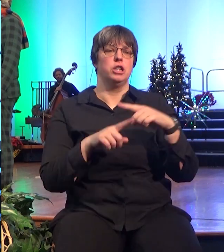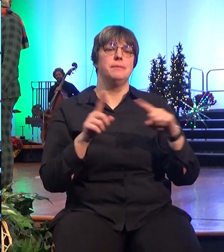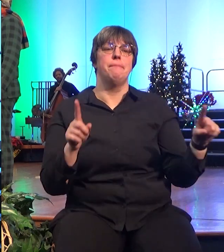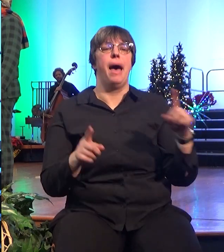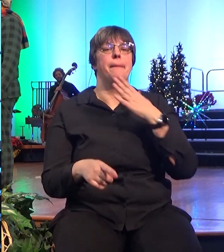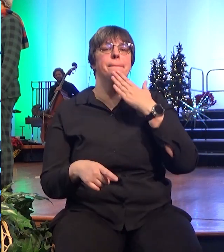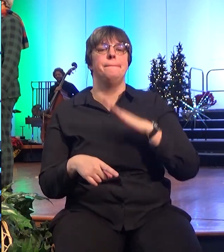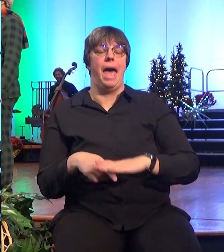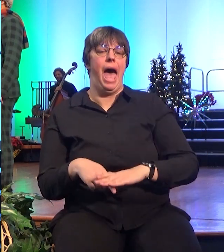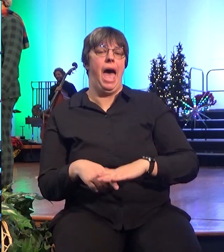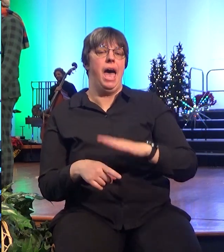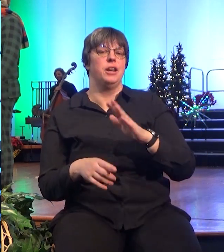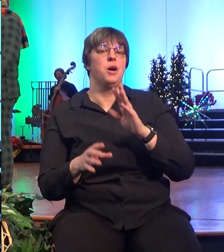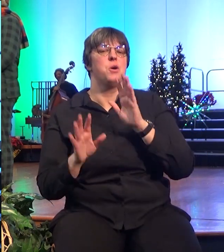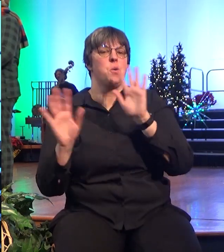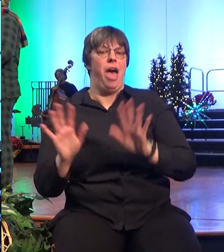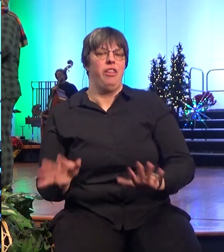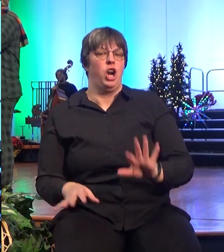$9.